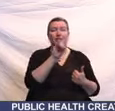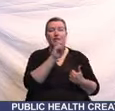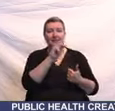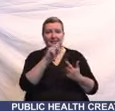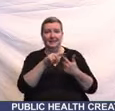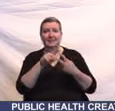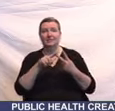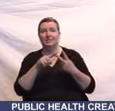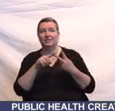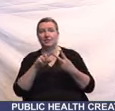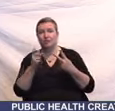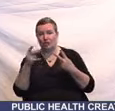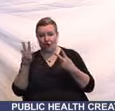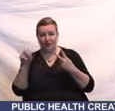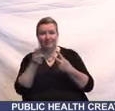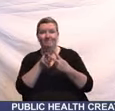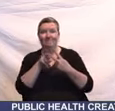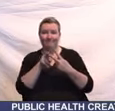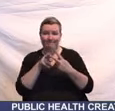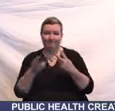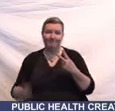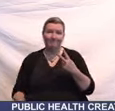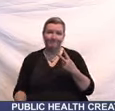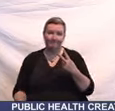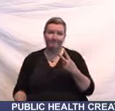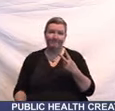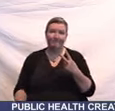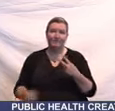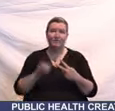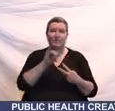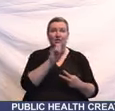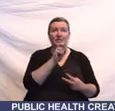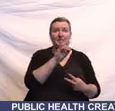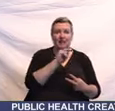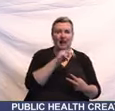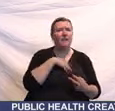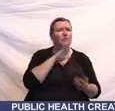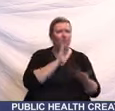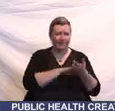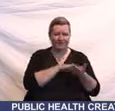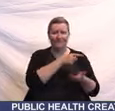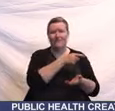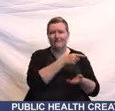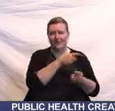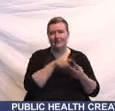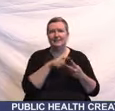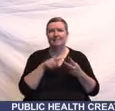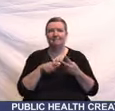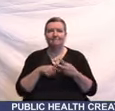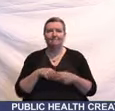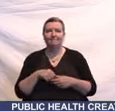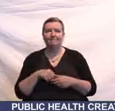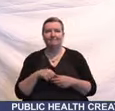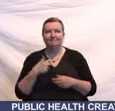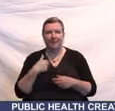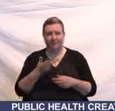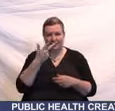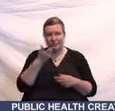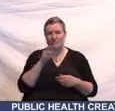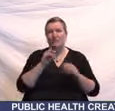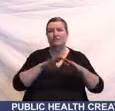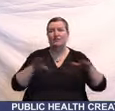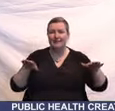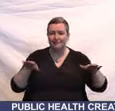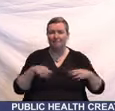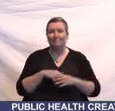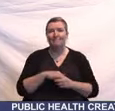week. She also leaves behind Justin's wife, Elisa, along with their spouses and her 3 grandchildren, Aiden, Camilla,